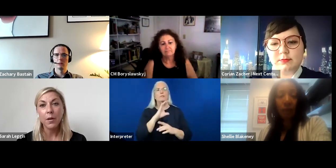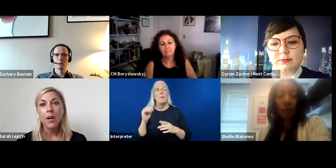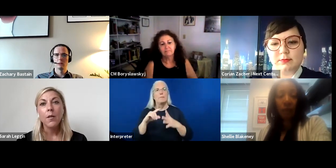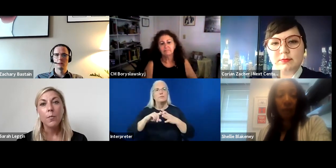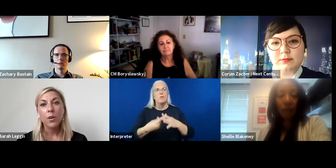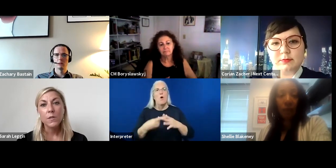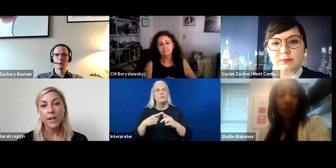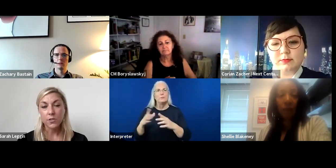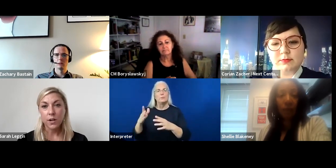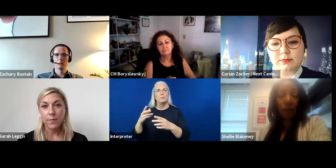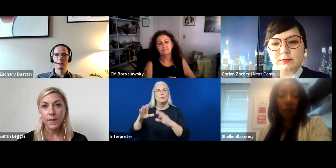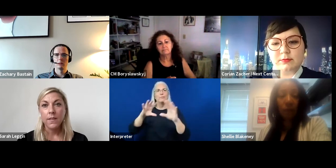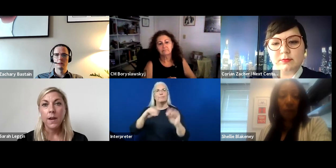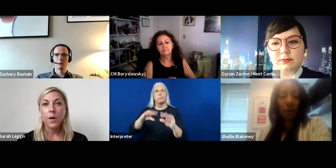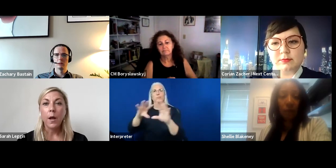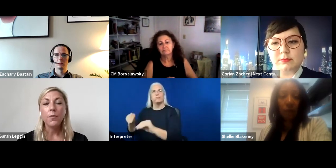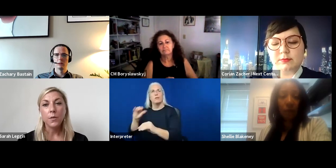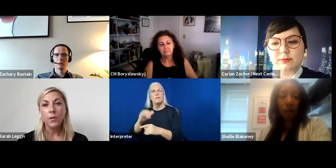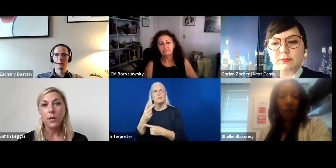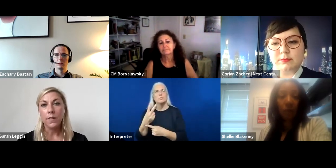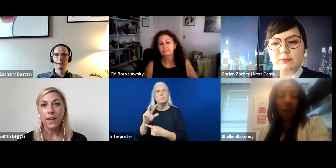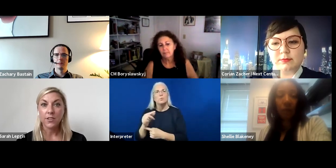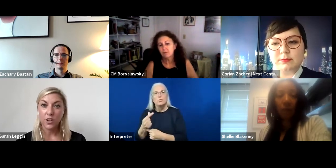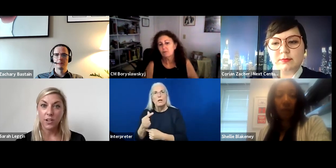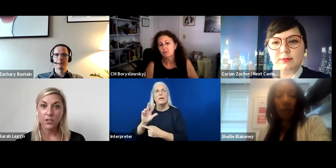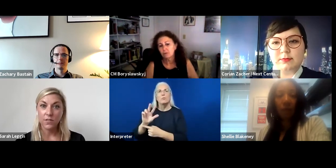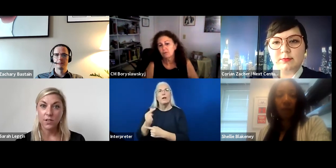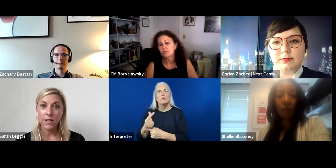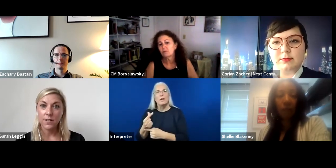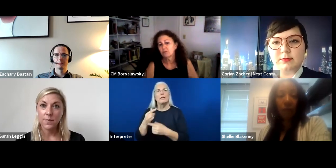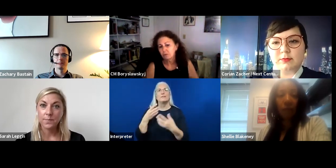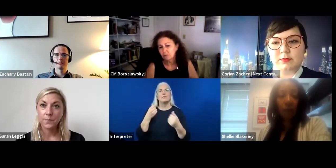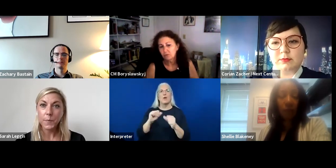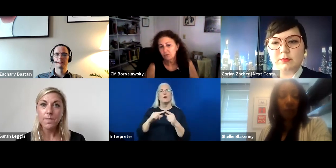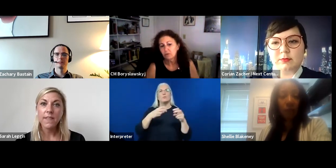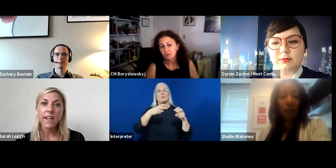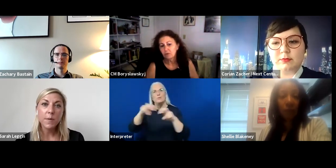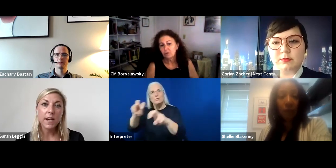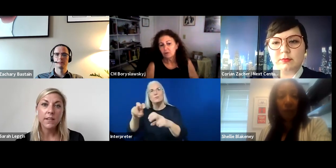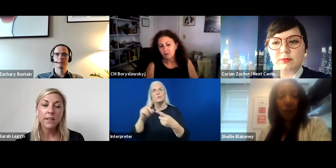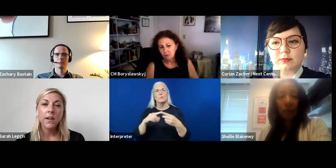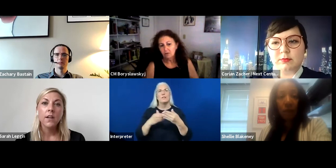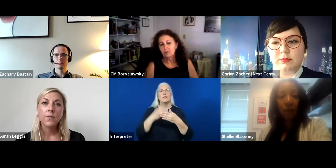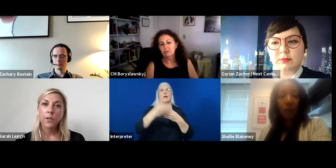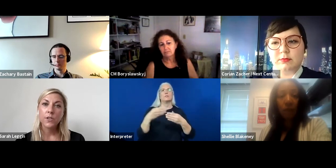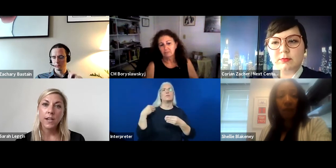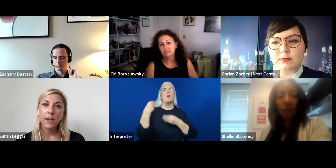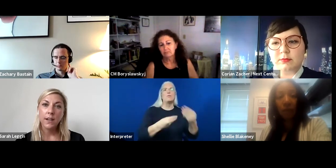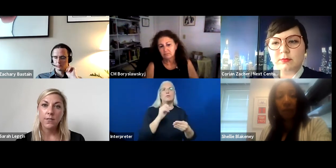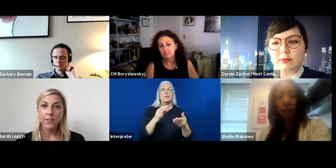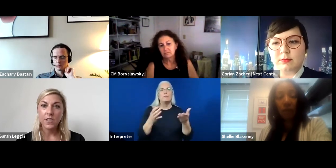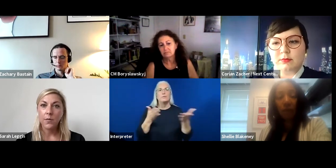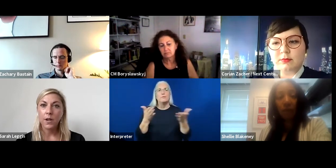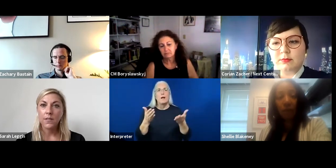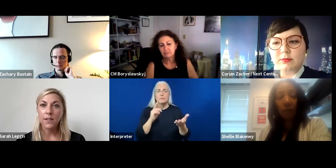up more spectrum that will help fuel the next generation of service. That's because 4G